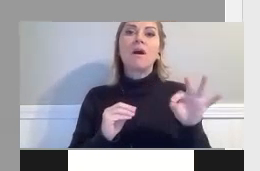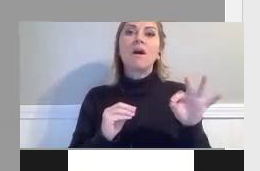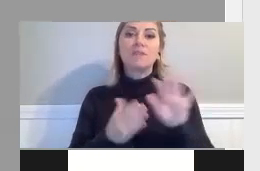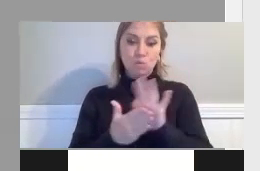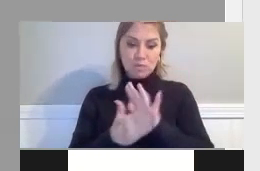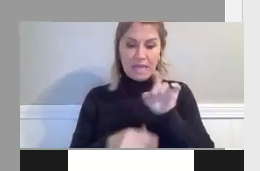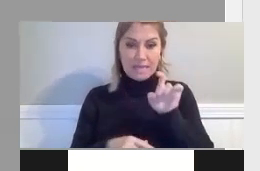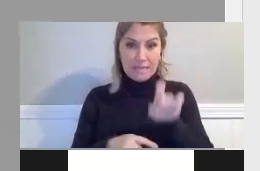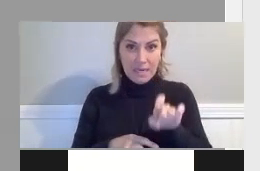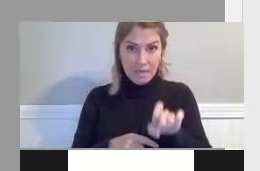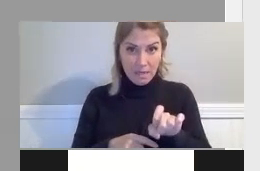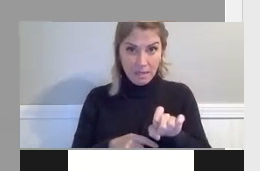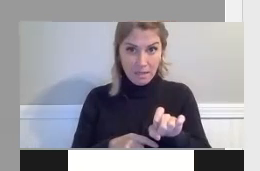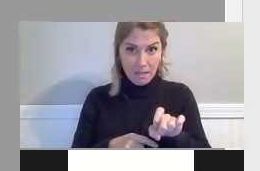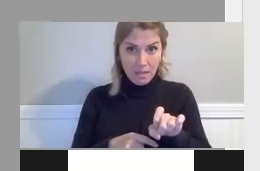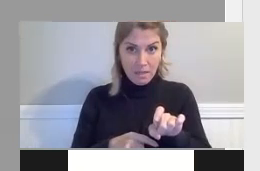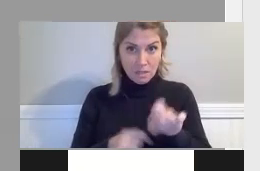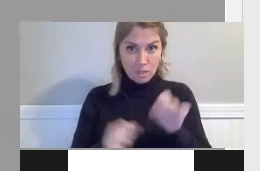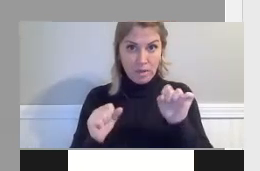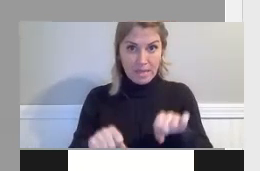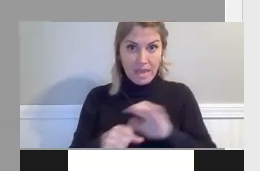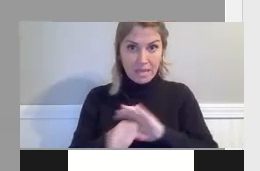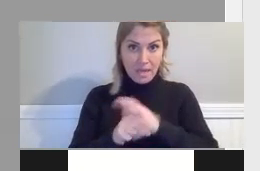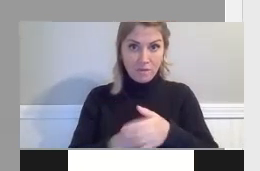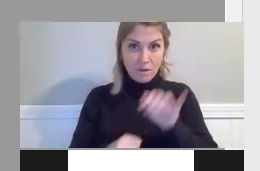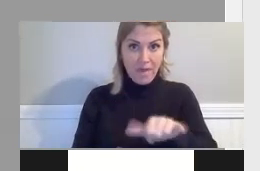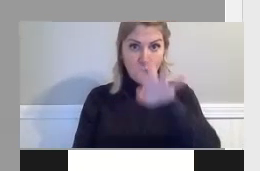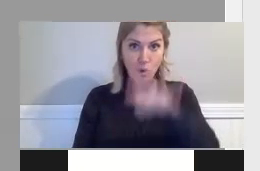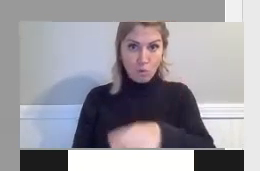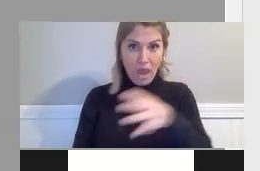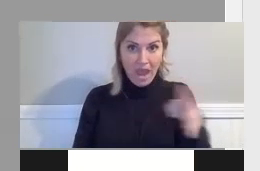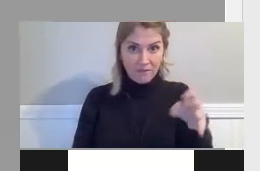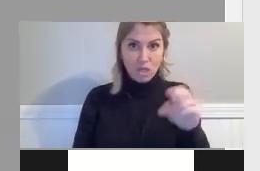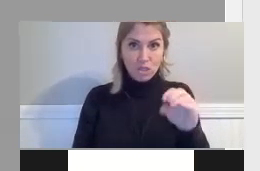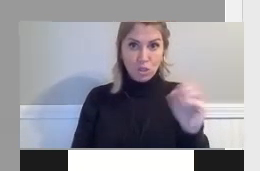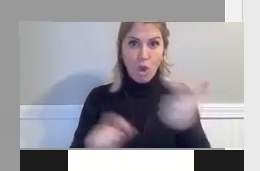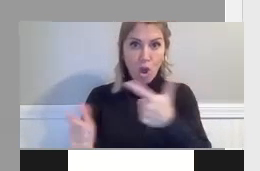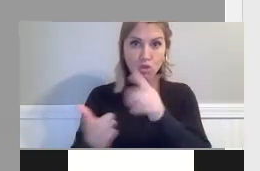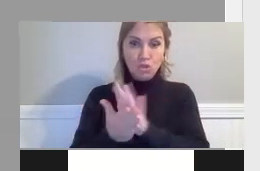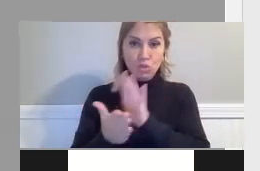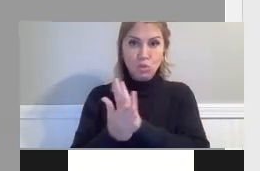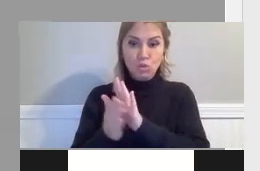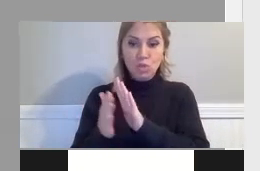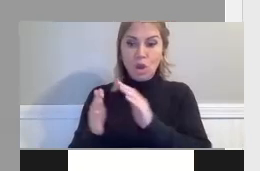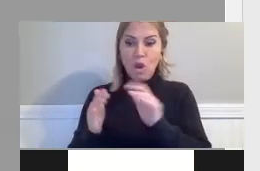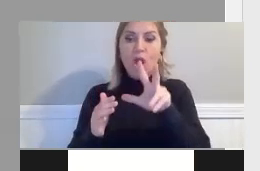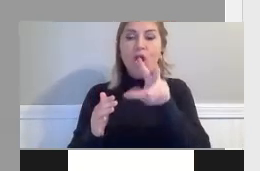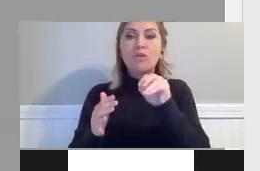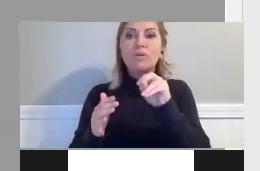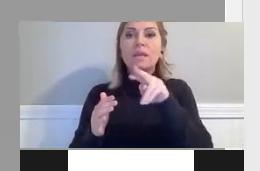in order to cover this graph where no school is 30 miles away from a particular